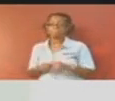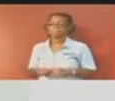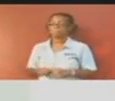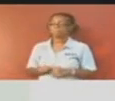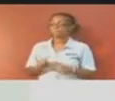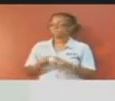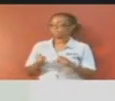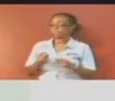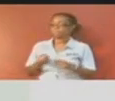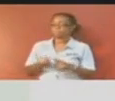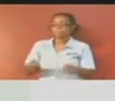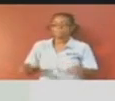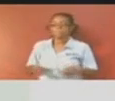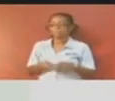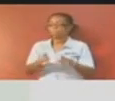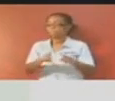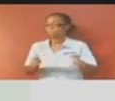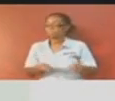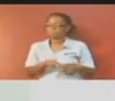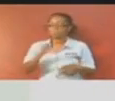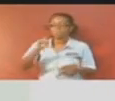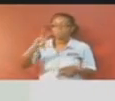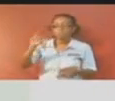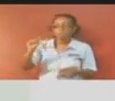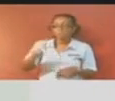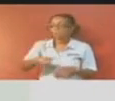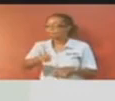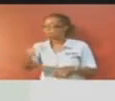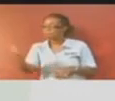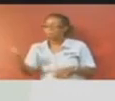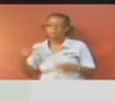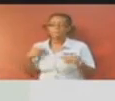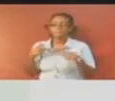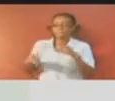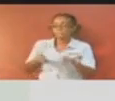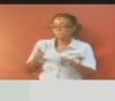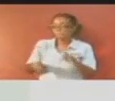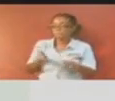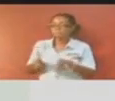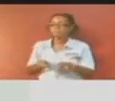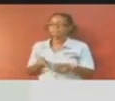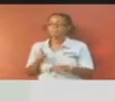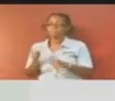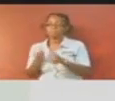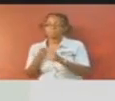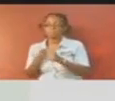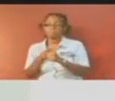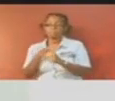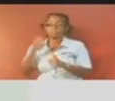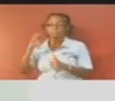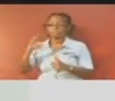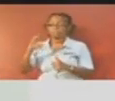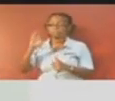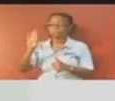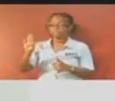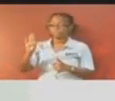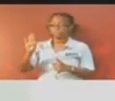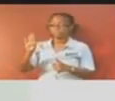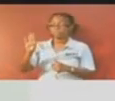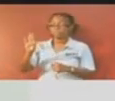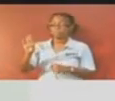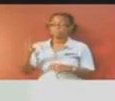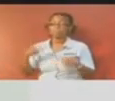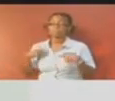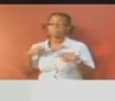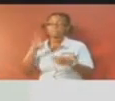facilities. These step-down facilities are the Claxton Bay Correctional Facility, which has 7